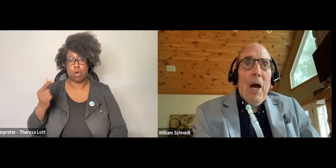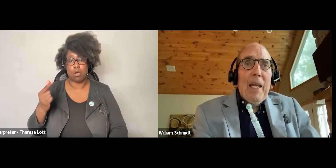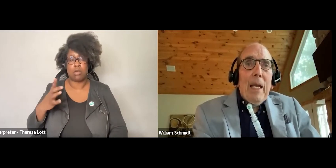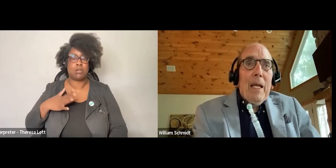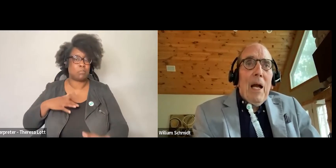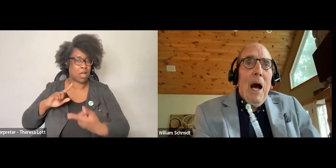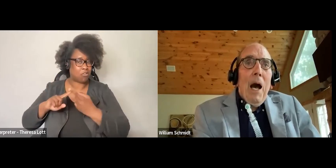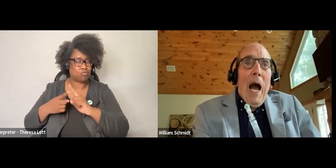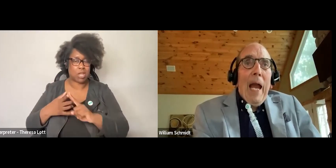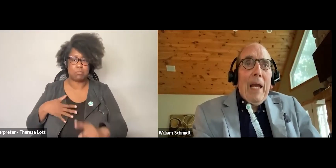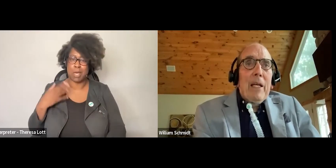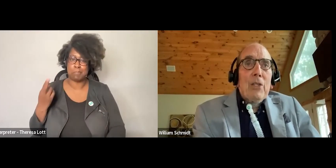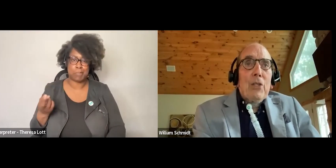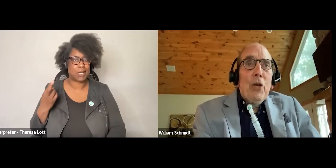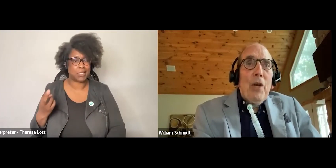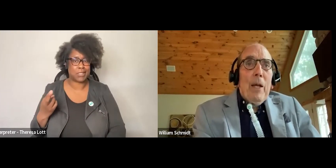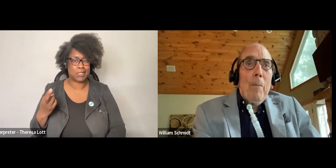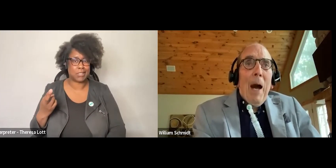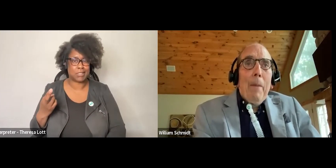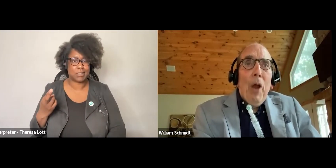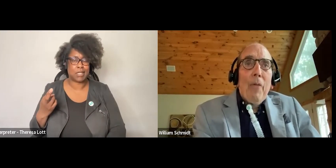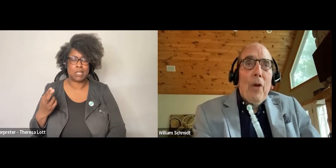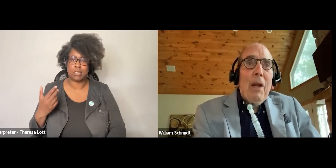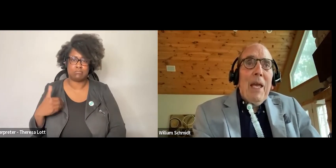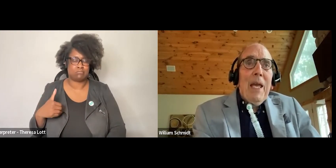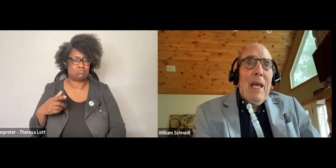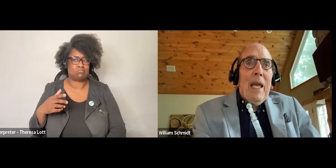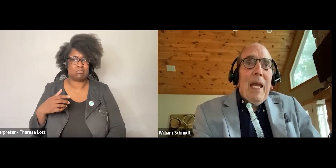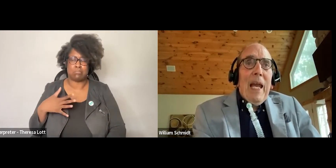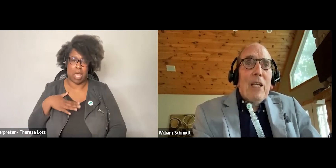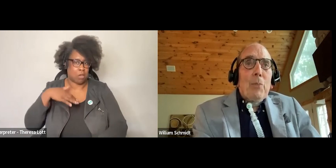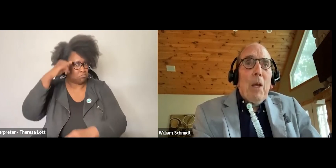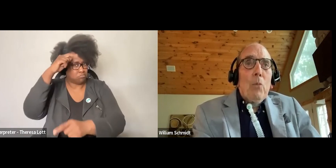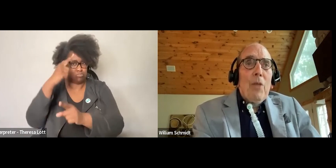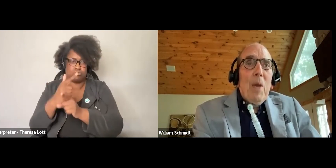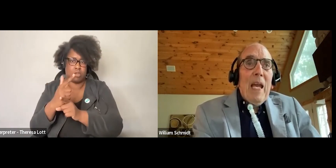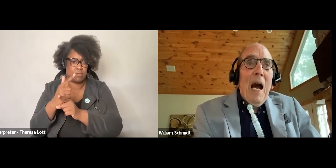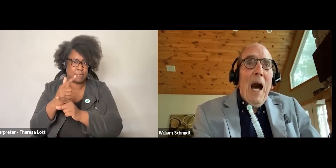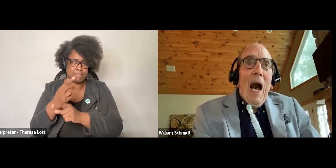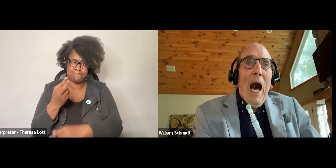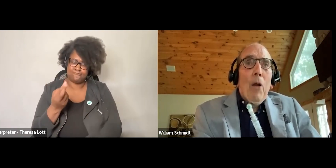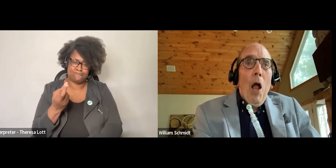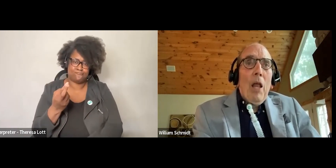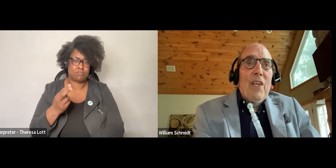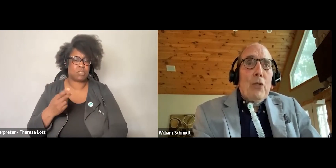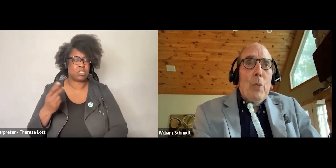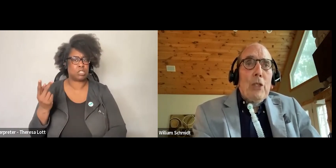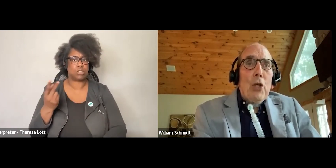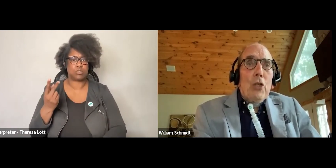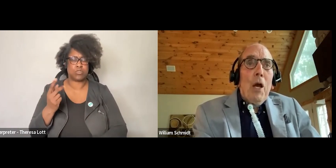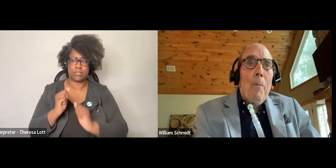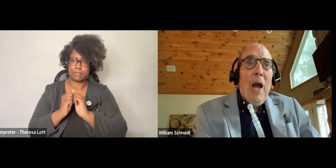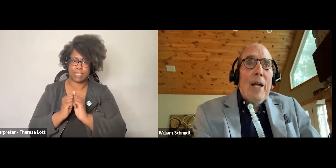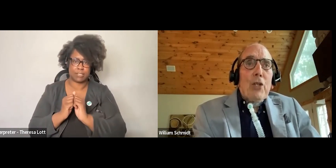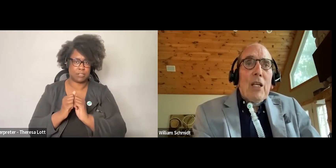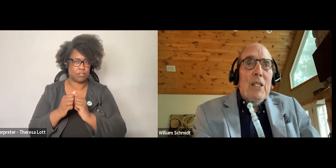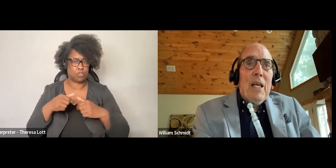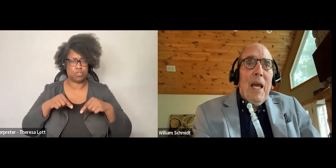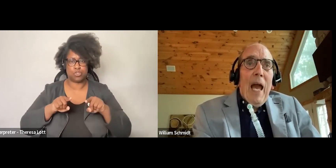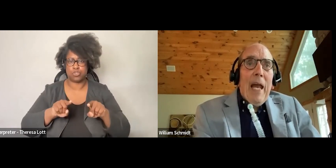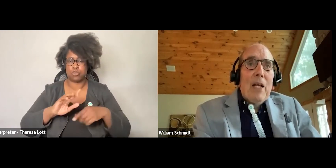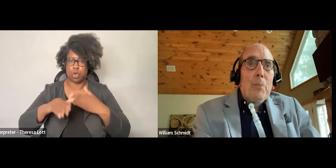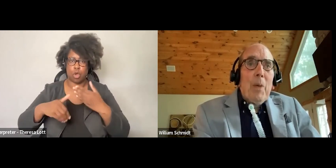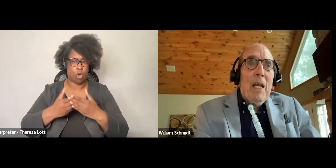my buddy. I consider him my brother. He has been with me on all of these research